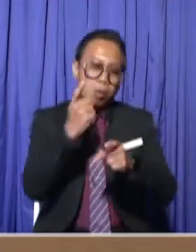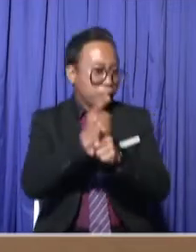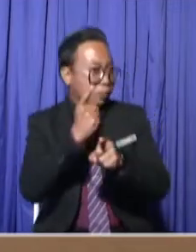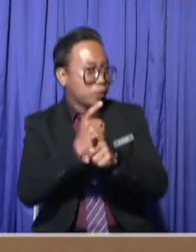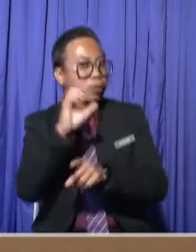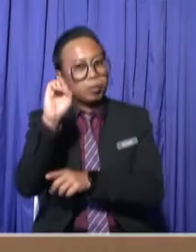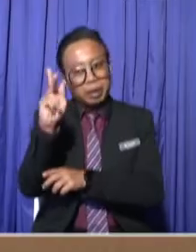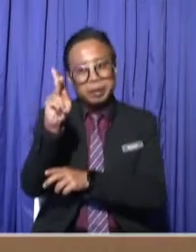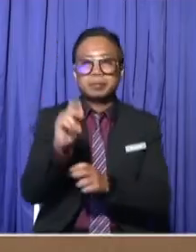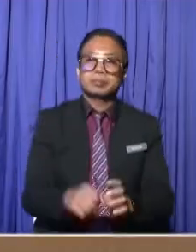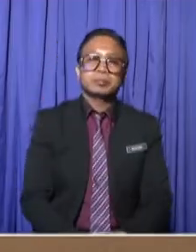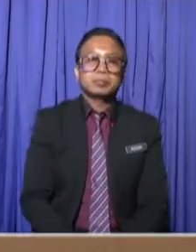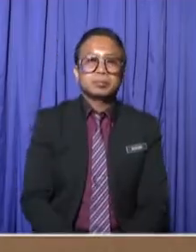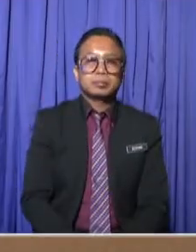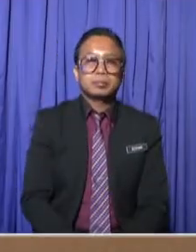okay?